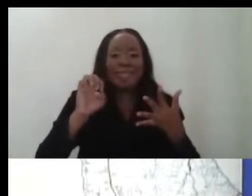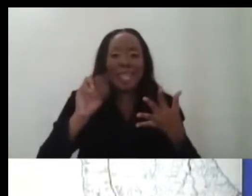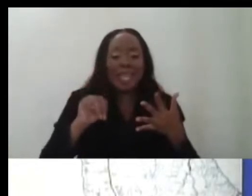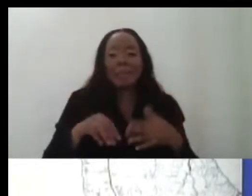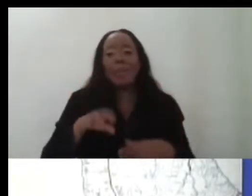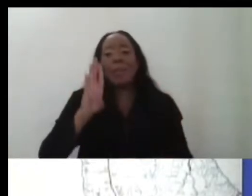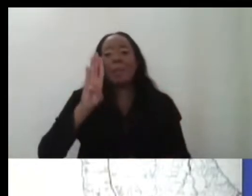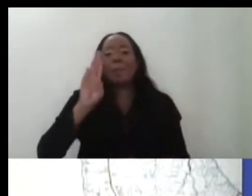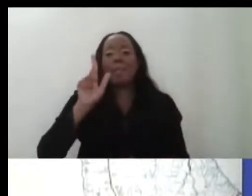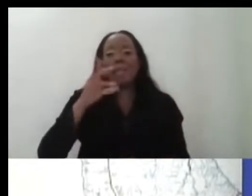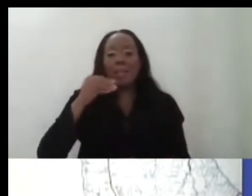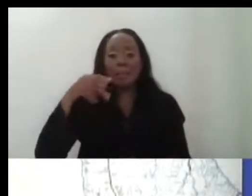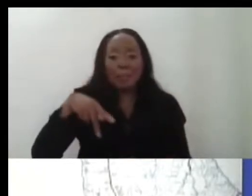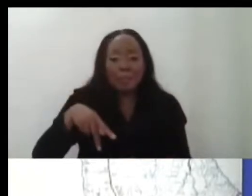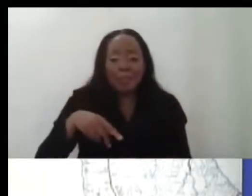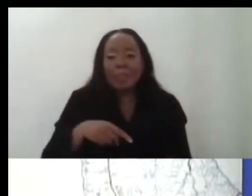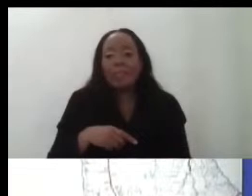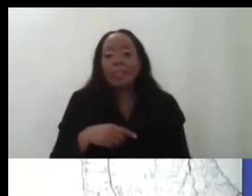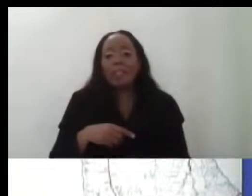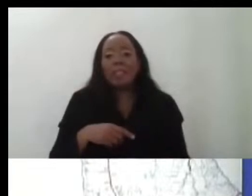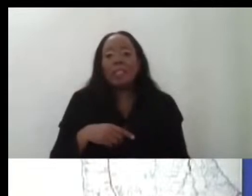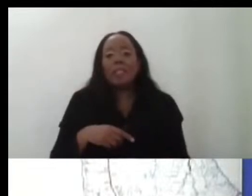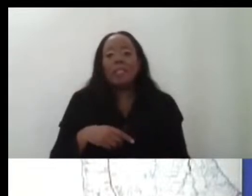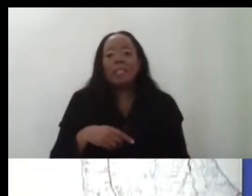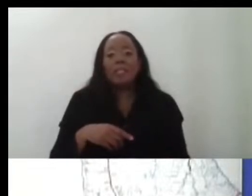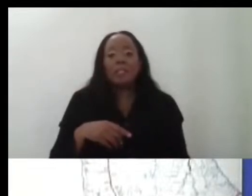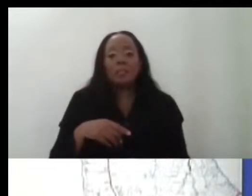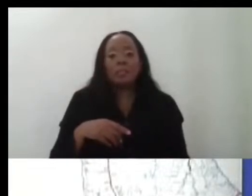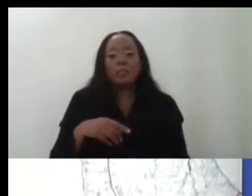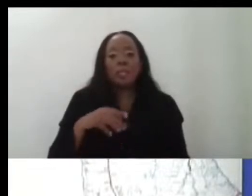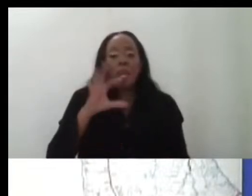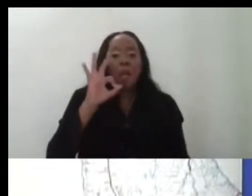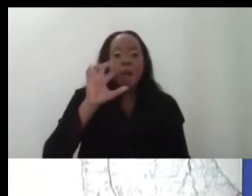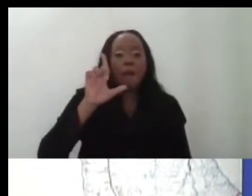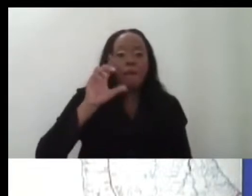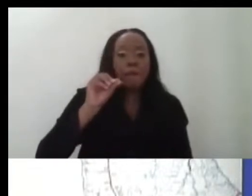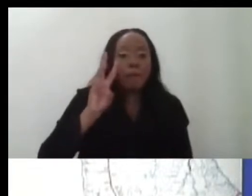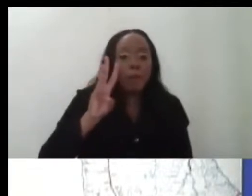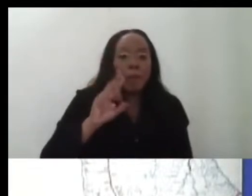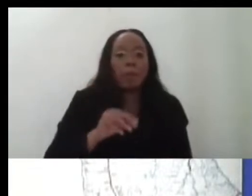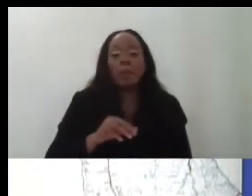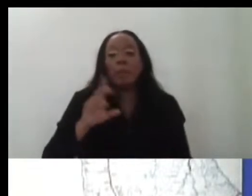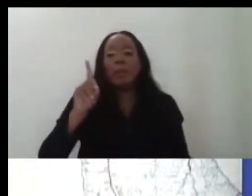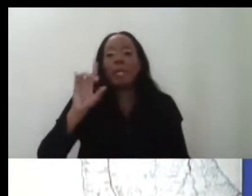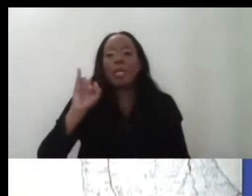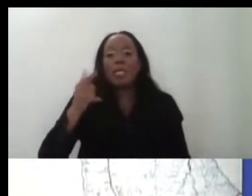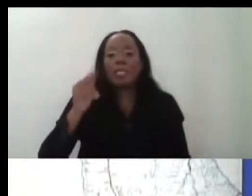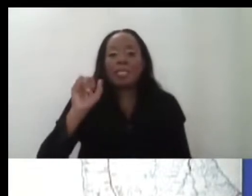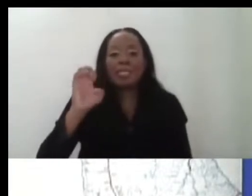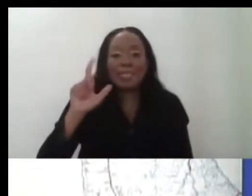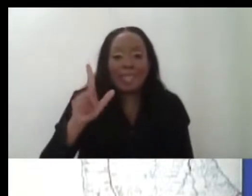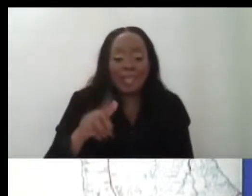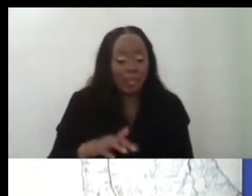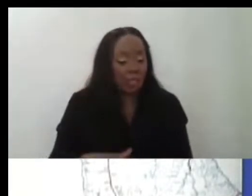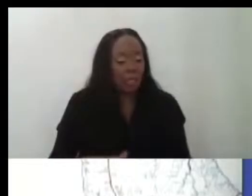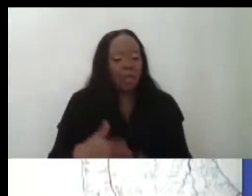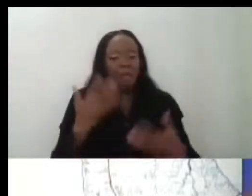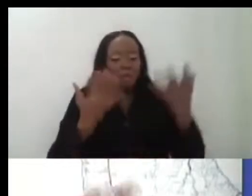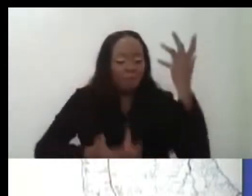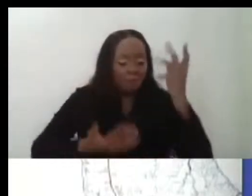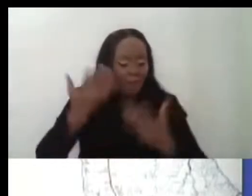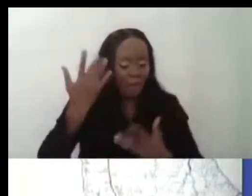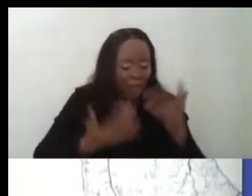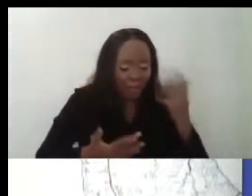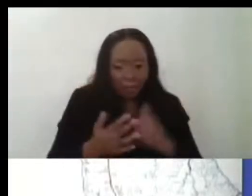power, the 2 telecoms, all the utilities, fire service. You get the idea. Everybody